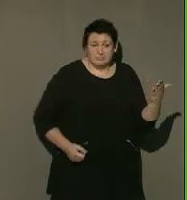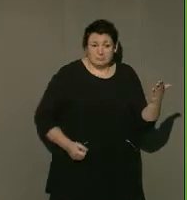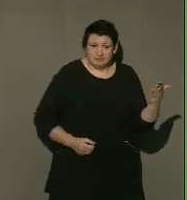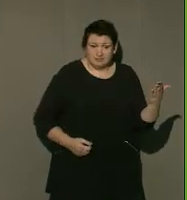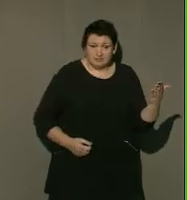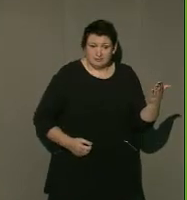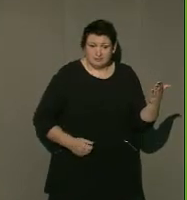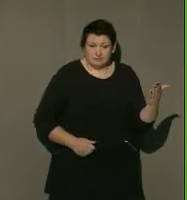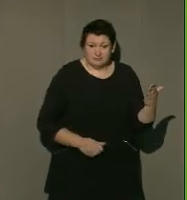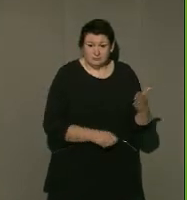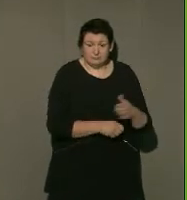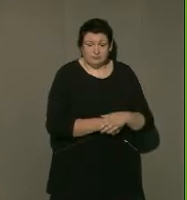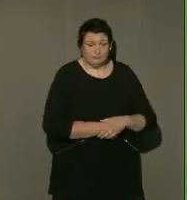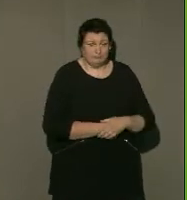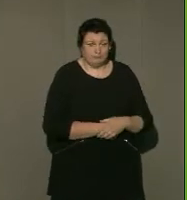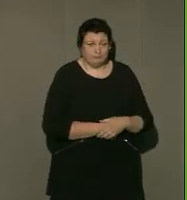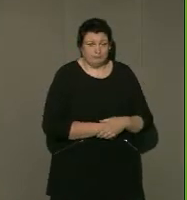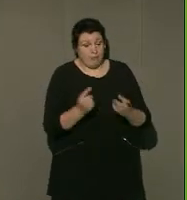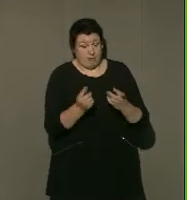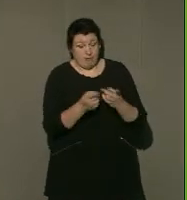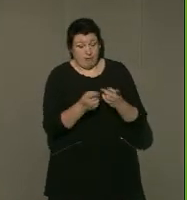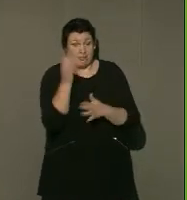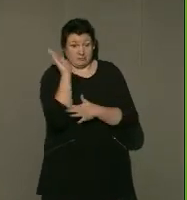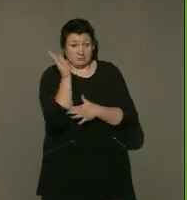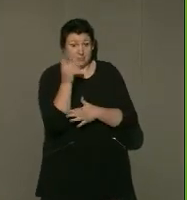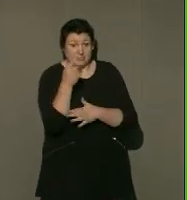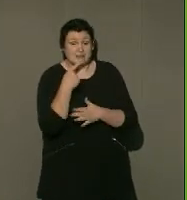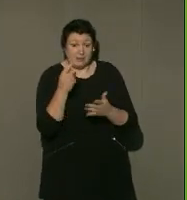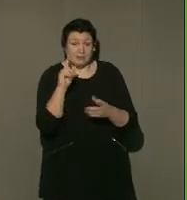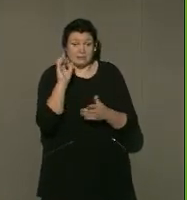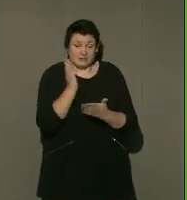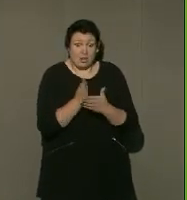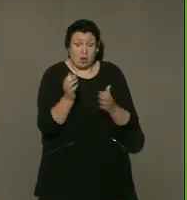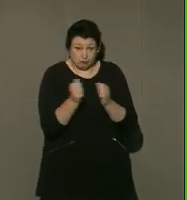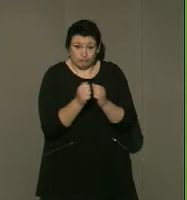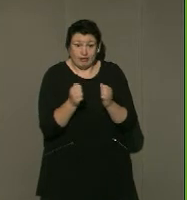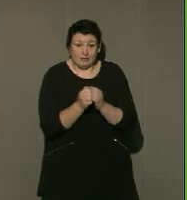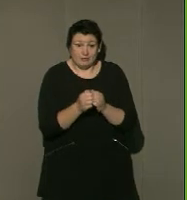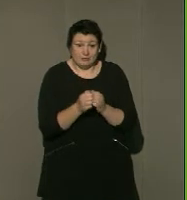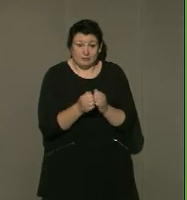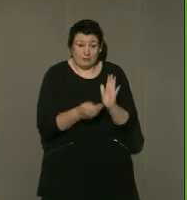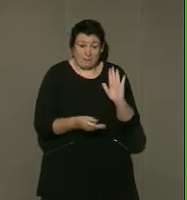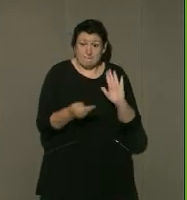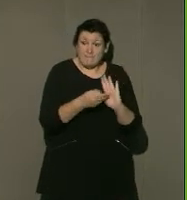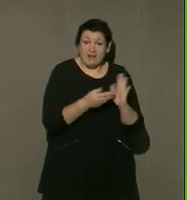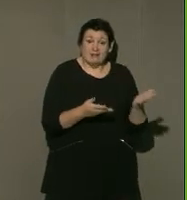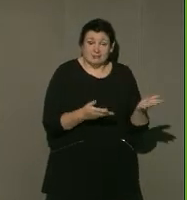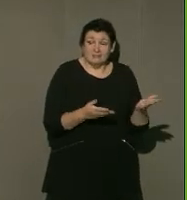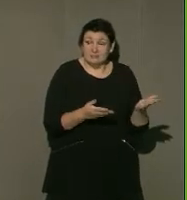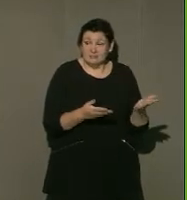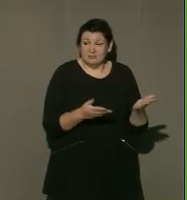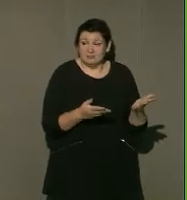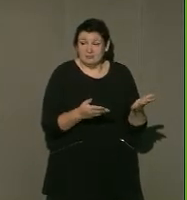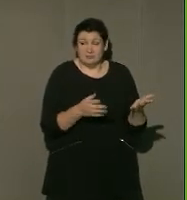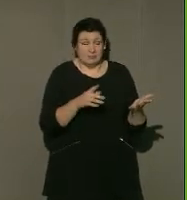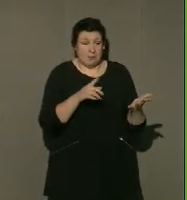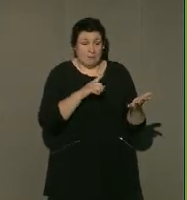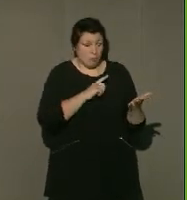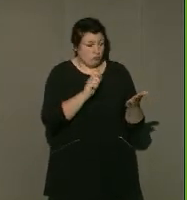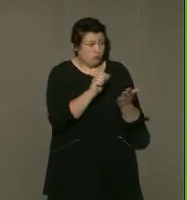A speaker in favour of ruling the amendment back in order contended that, as it is